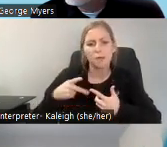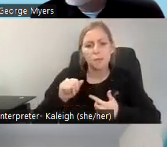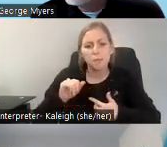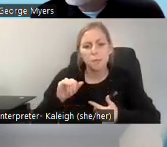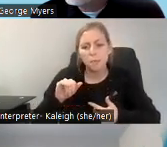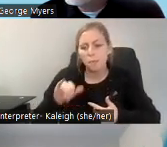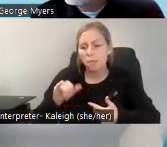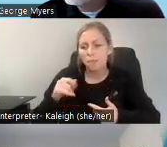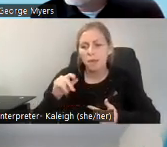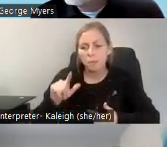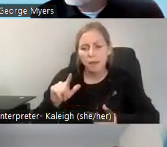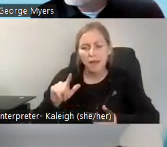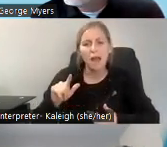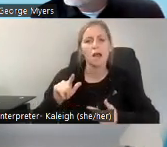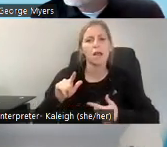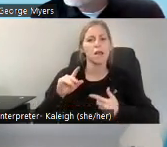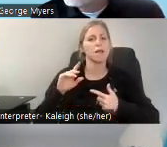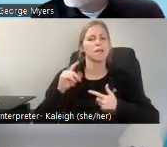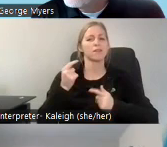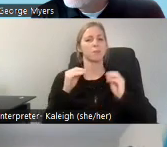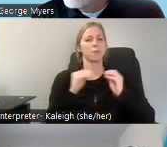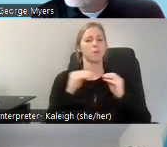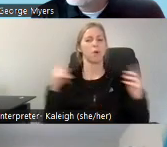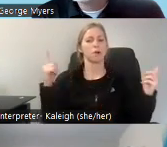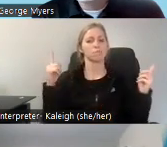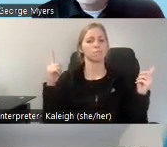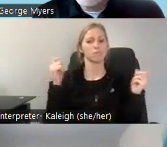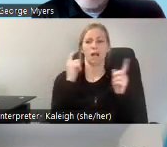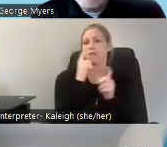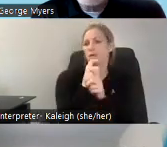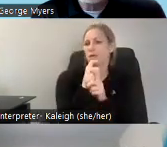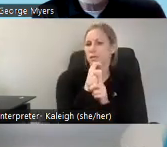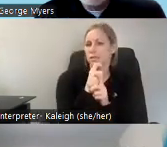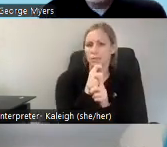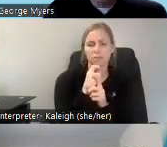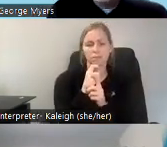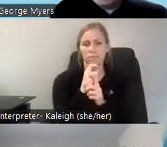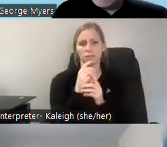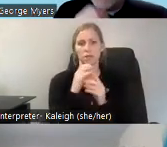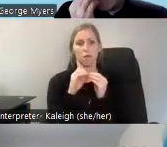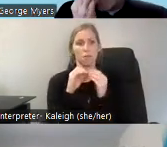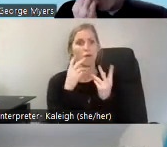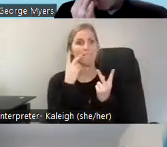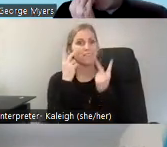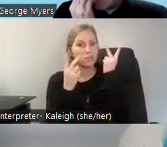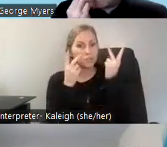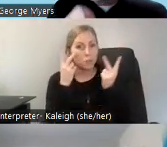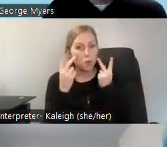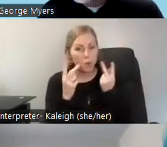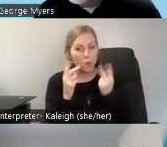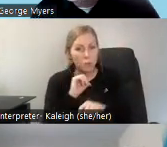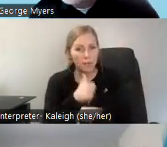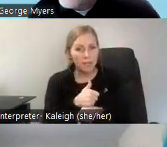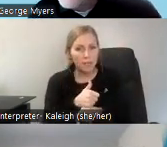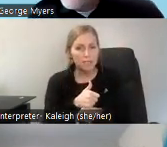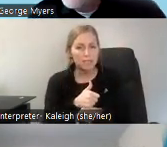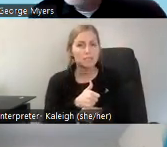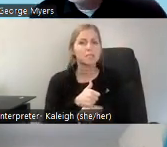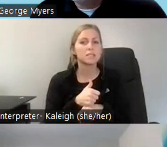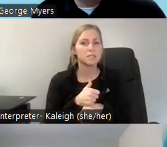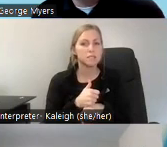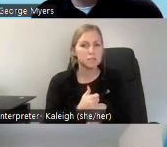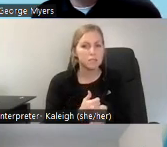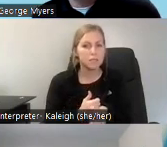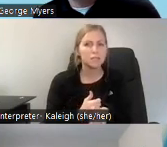PayPal's are a little bit complex and they're more visual based.